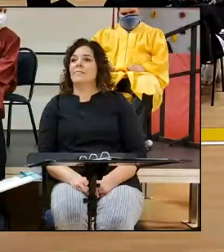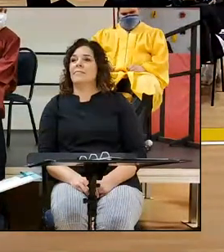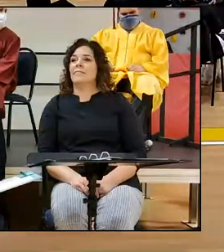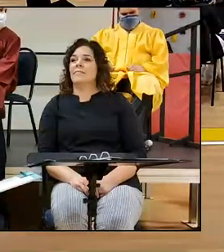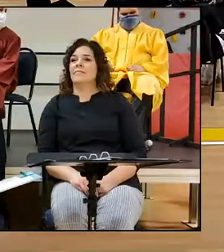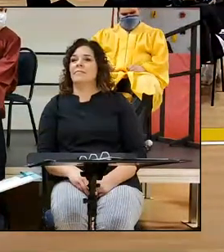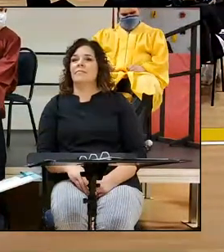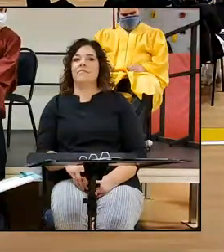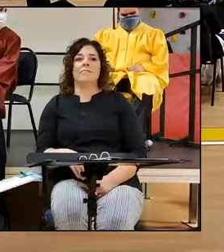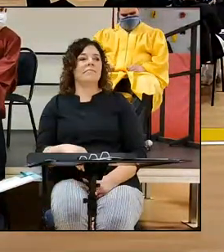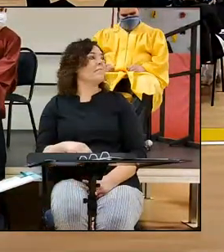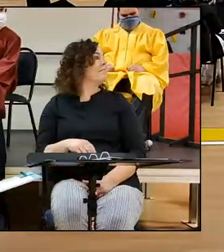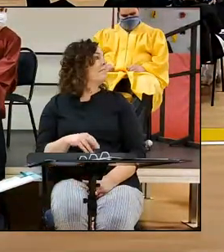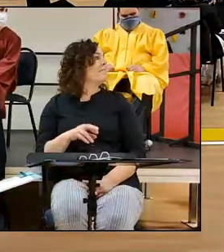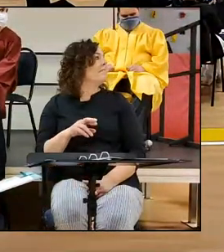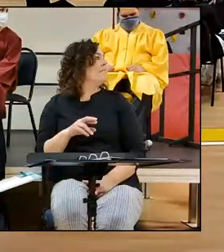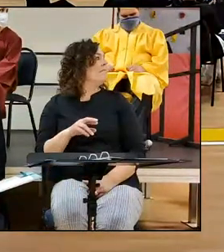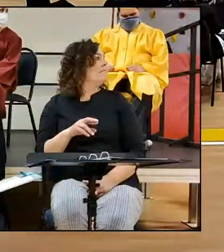Jamie is